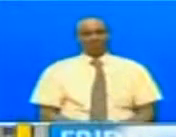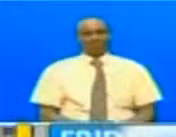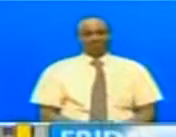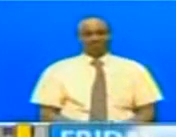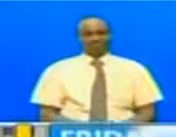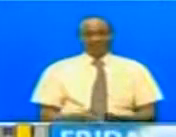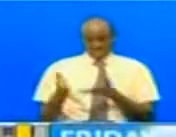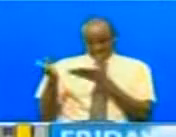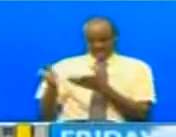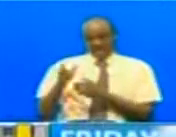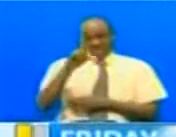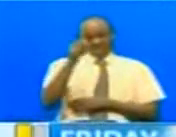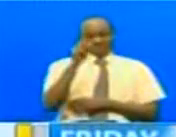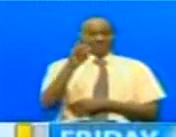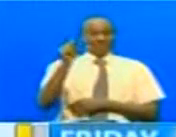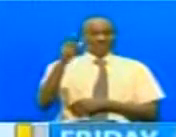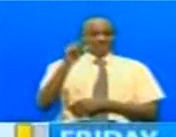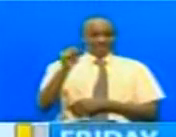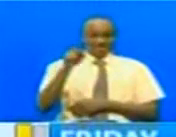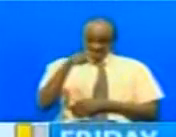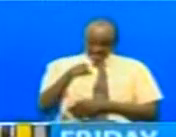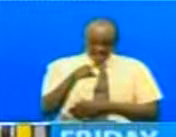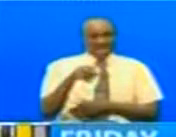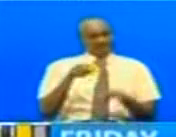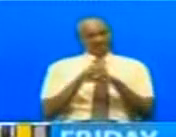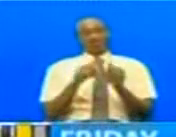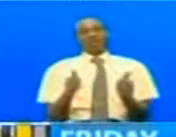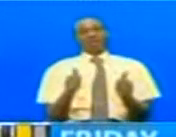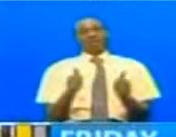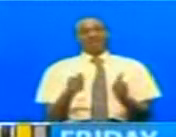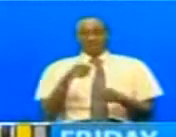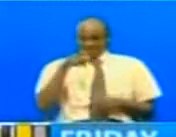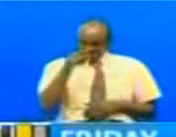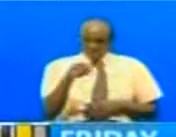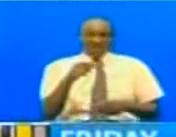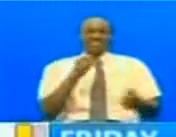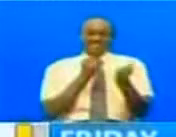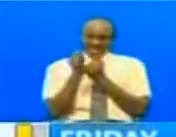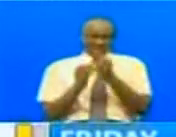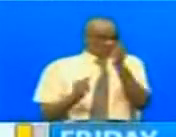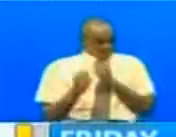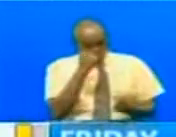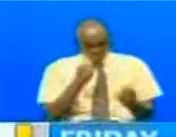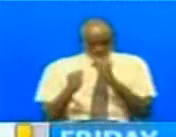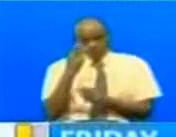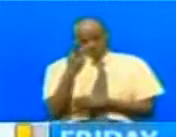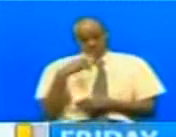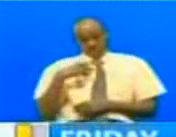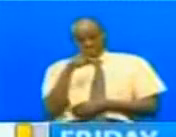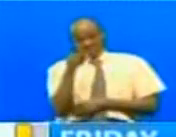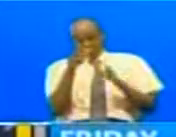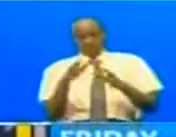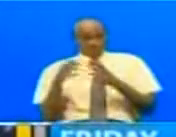Here in Las Vegas, fame and fortune are not unusual. But this Saturday's boxing match between Floyd Mayweather and Manny